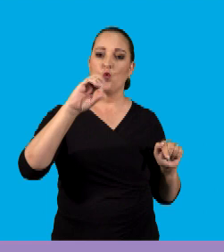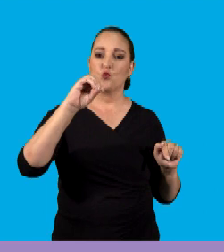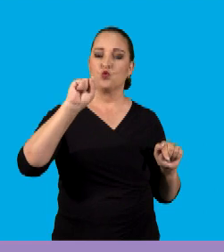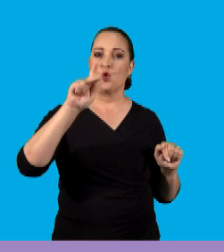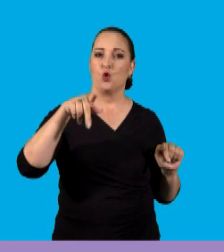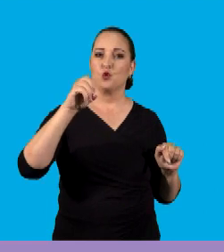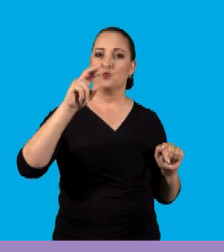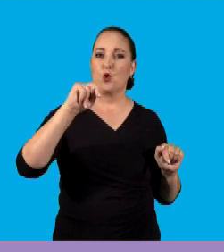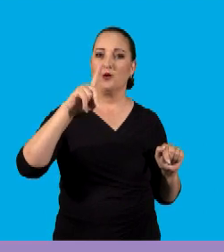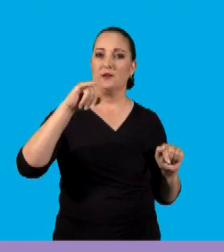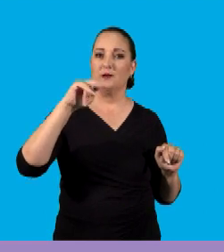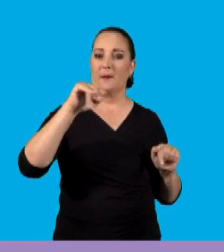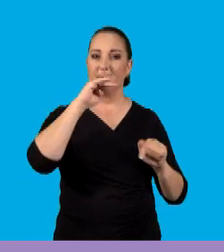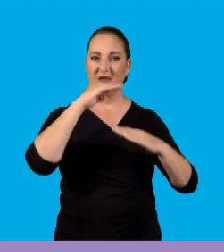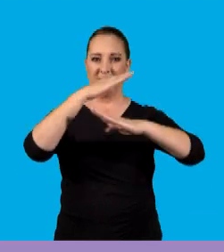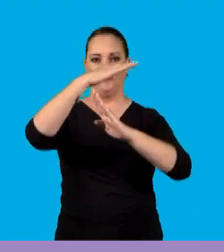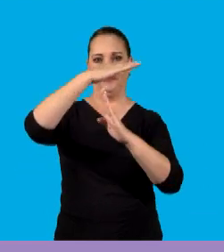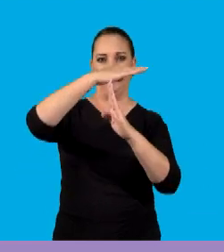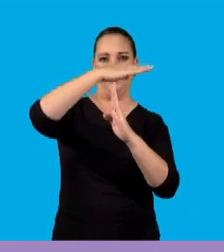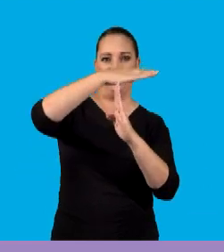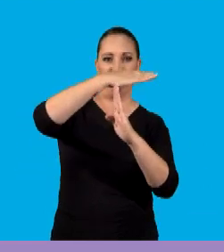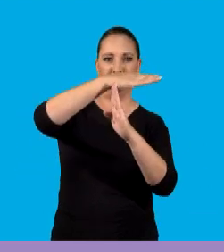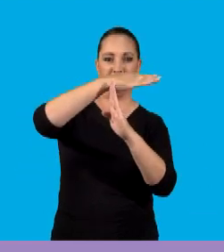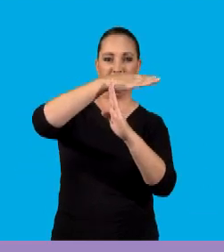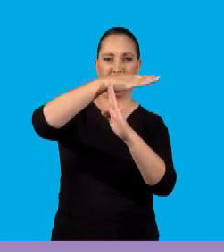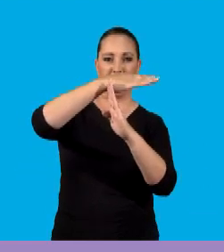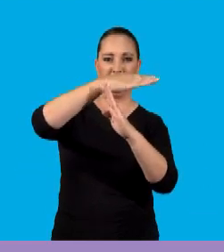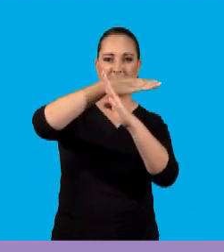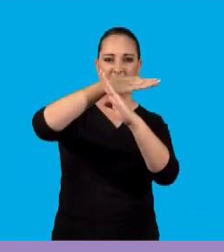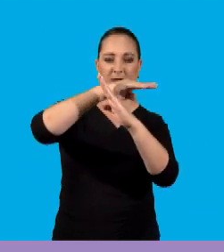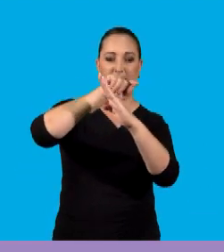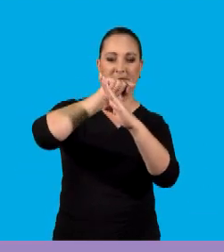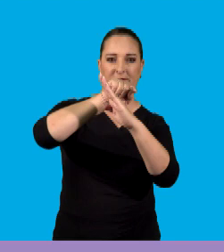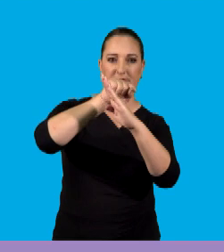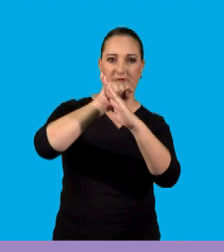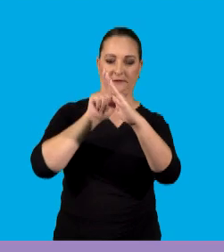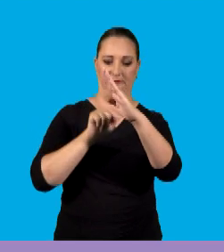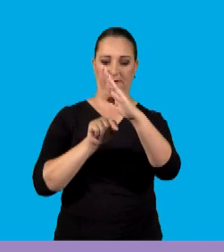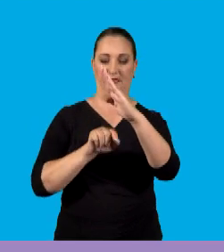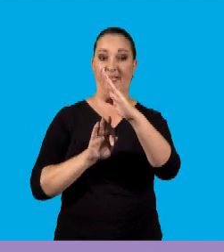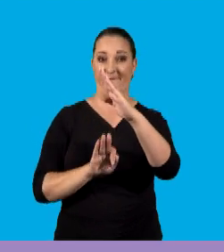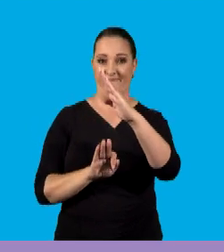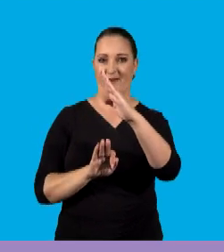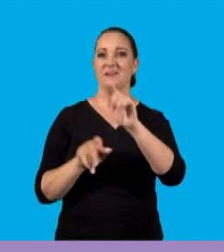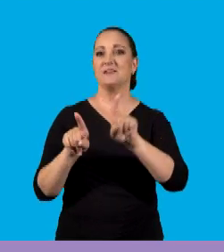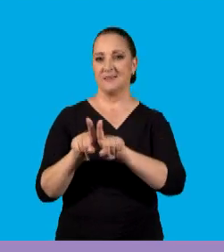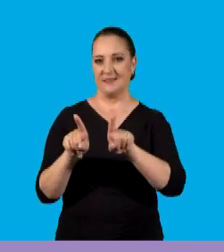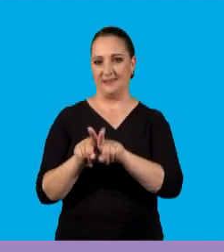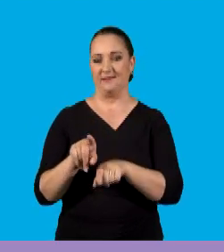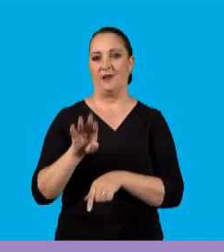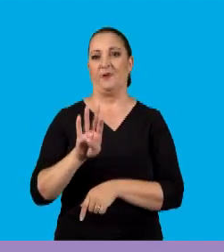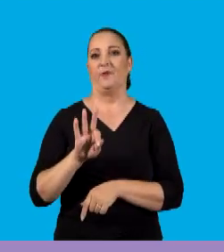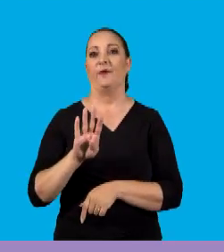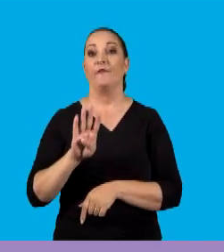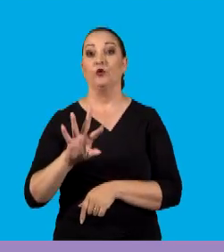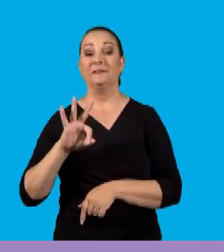43 degrees and F are alternating, so angle F is also 43 degrees. And then we